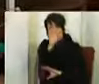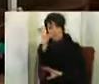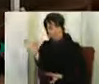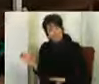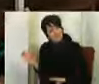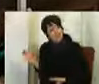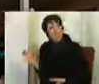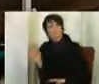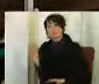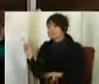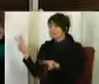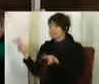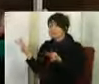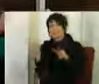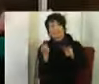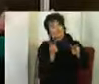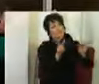tastefully done.